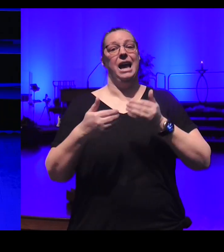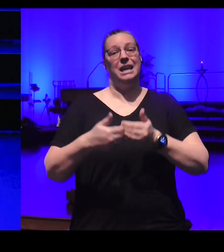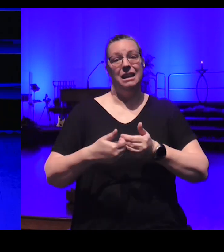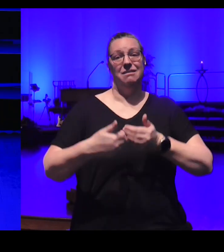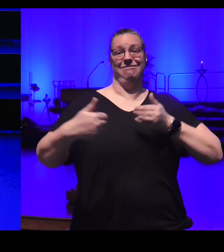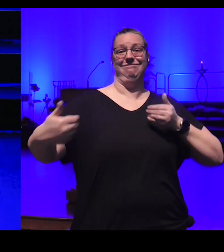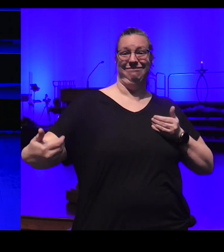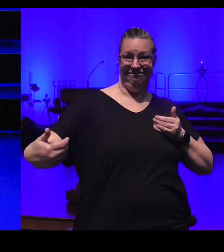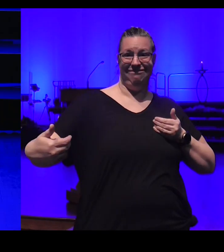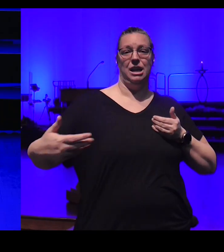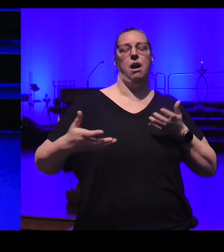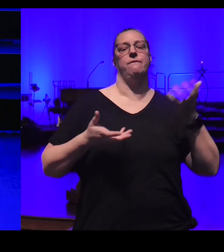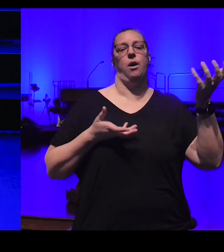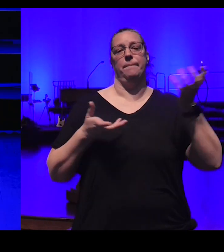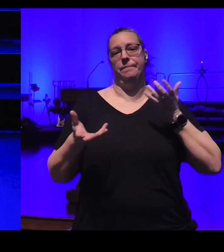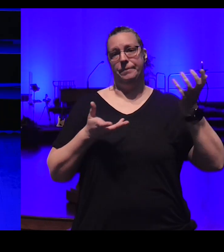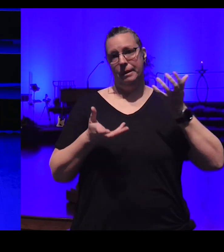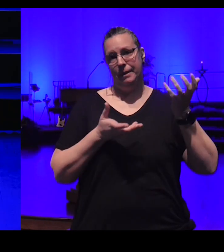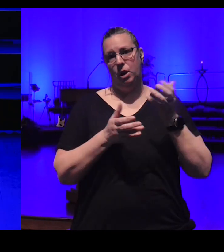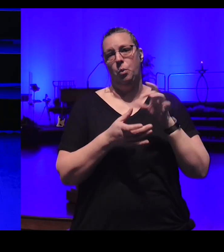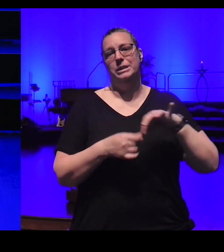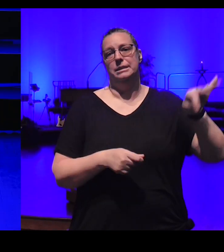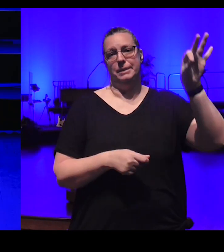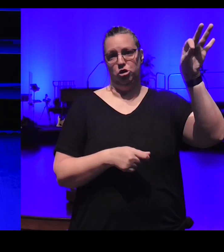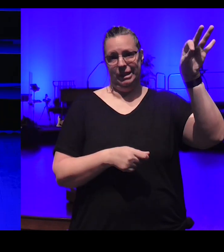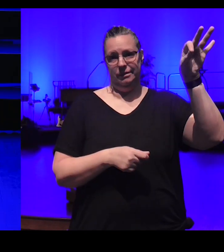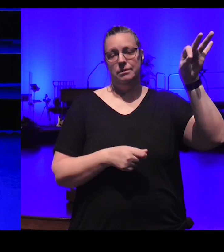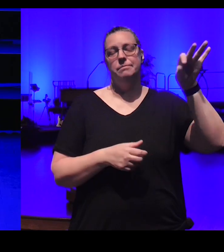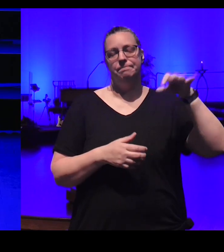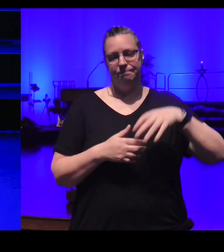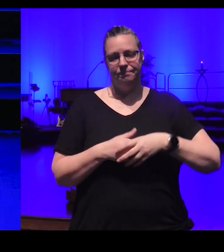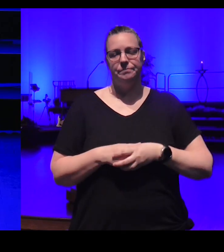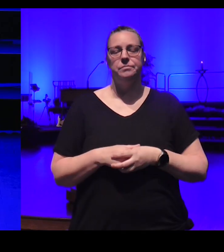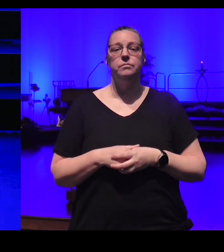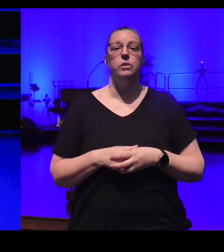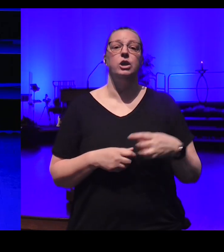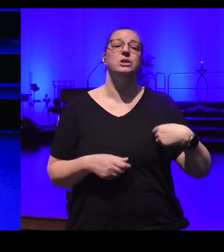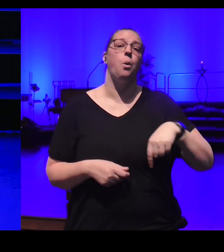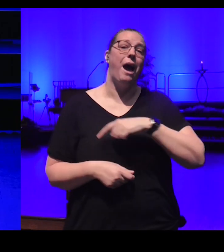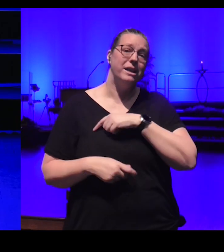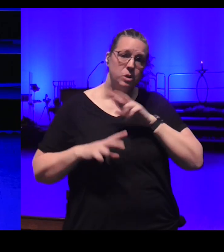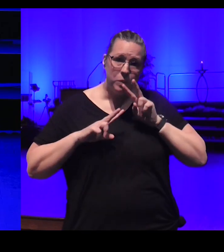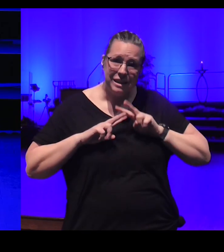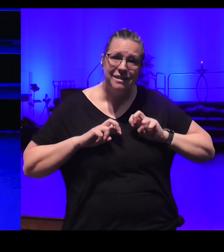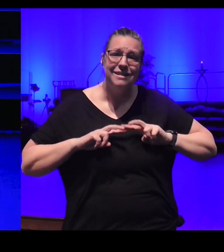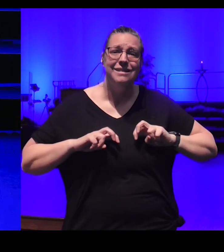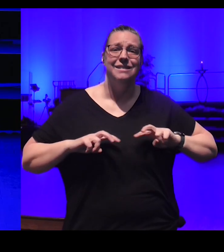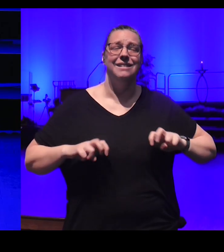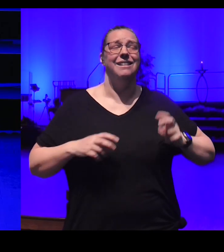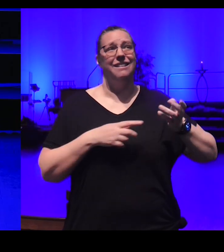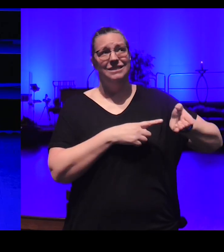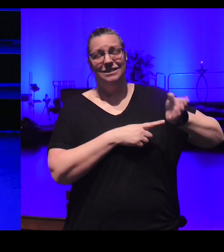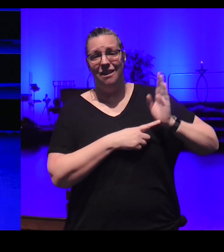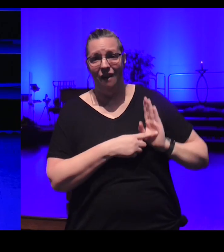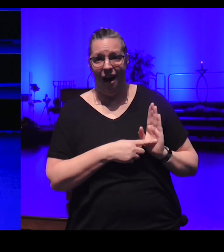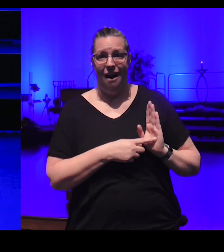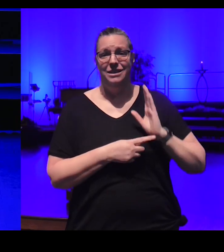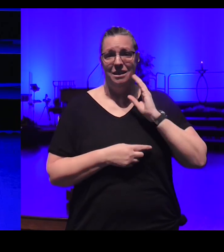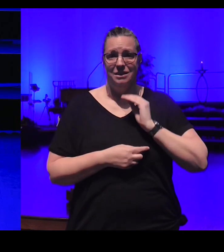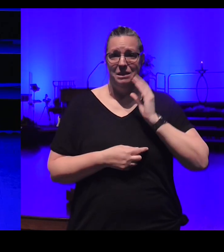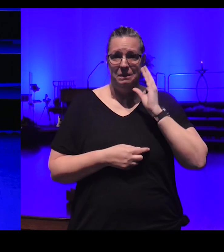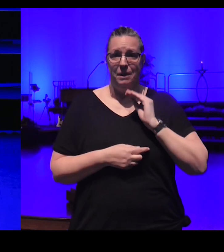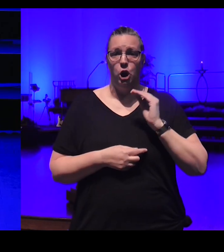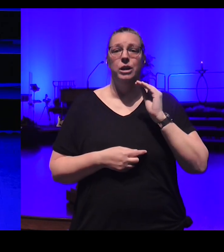with Spirit. That as we go into that deeper experience of the divine, we